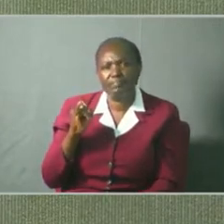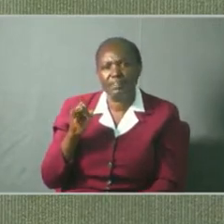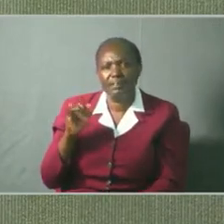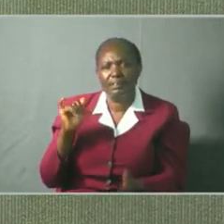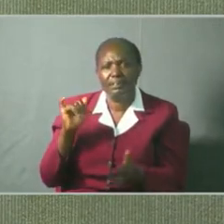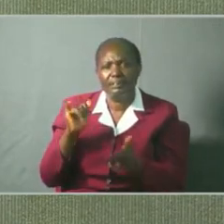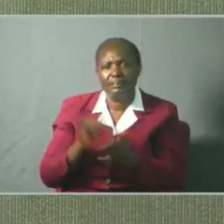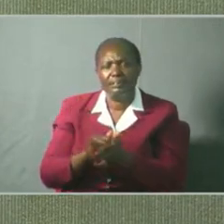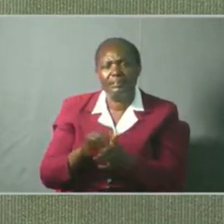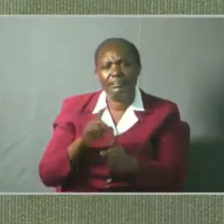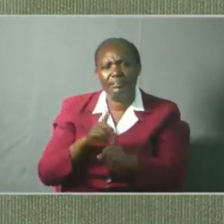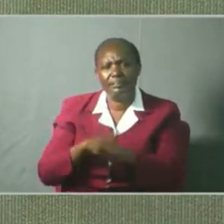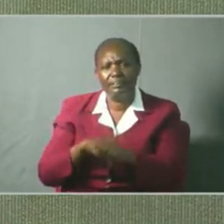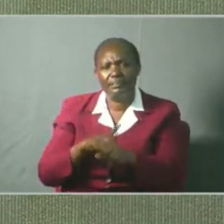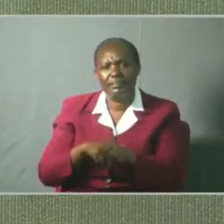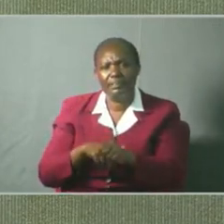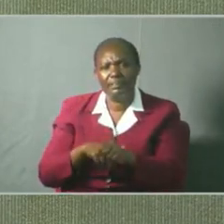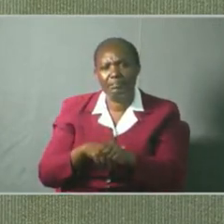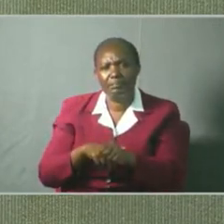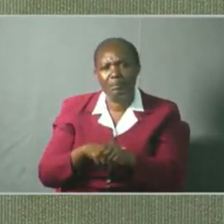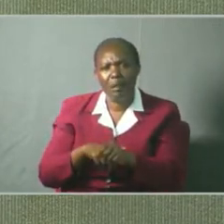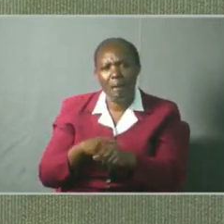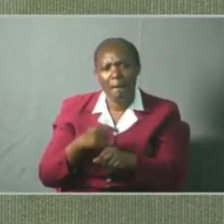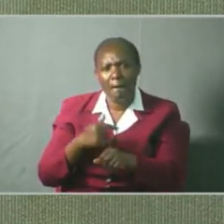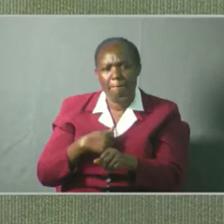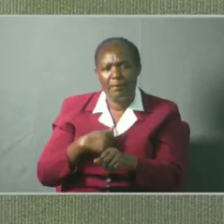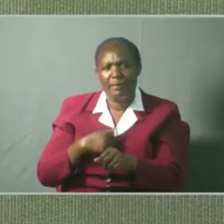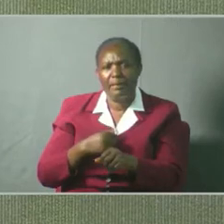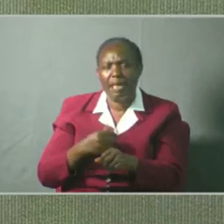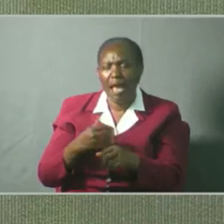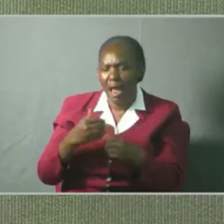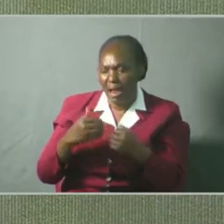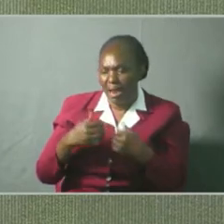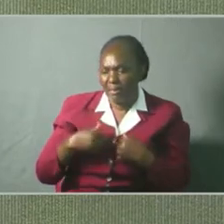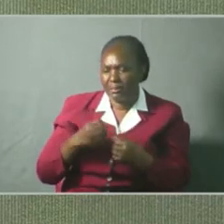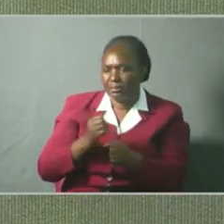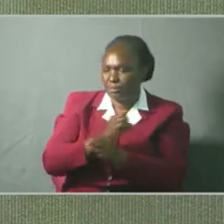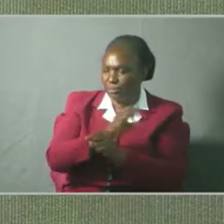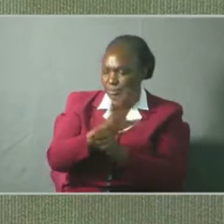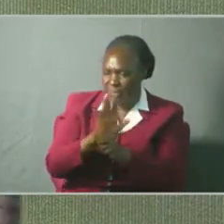That in that time when I got COVID,